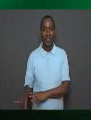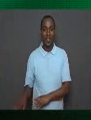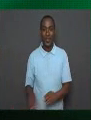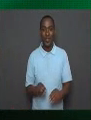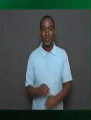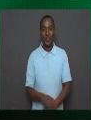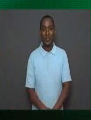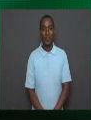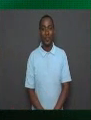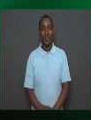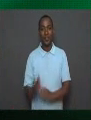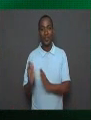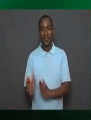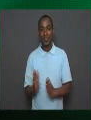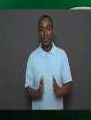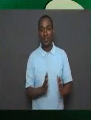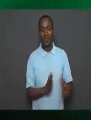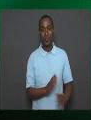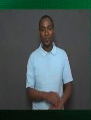Students, let's get ready.